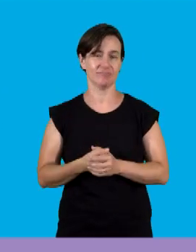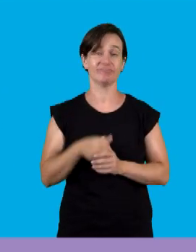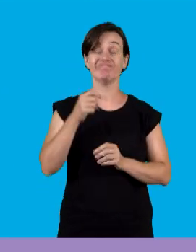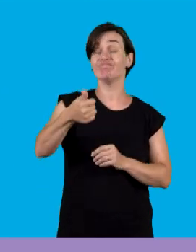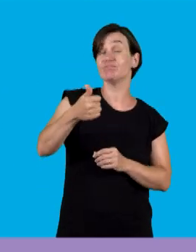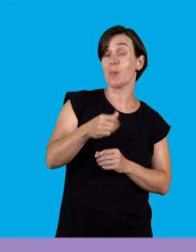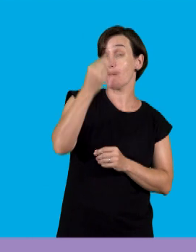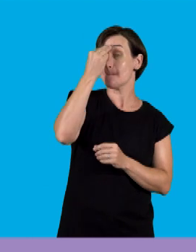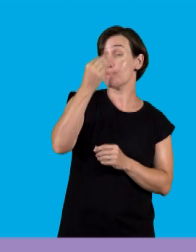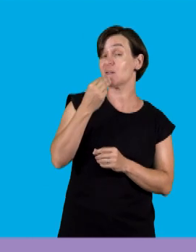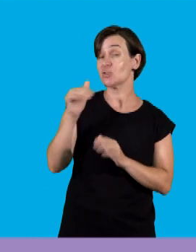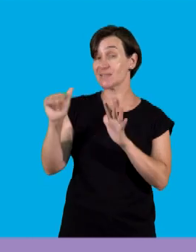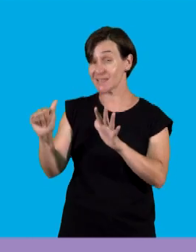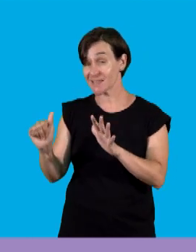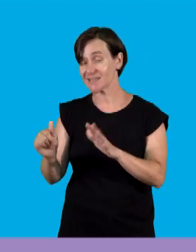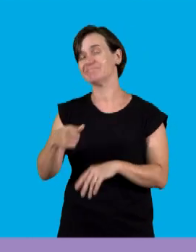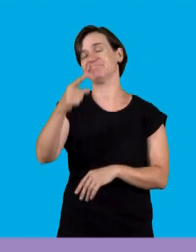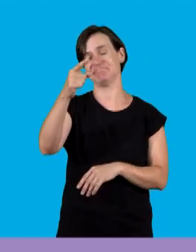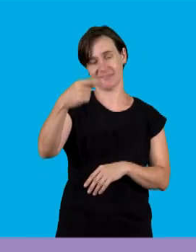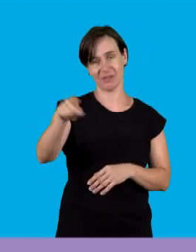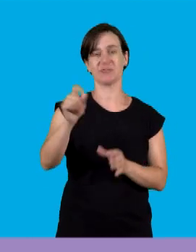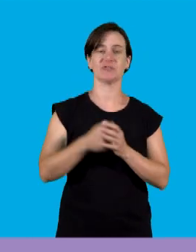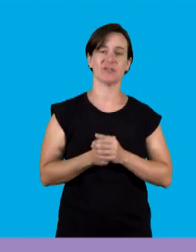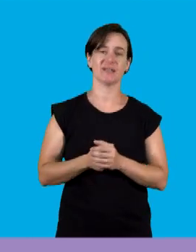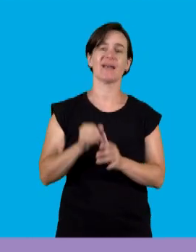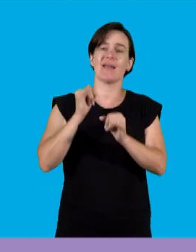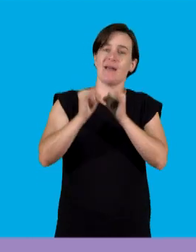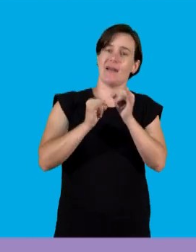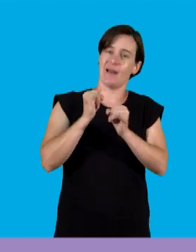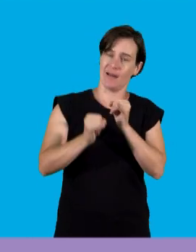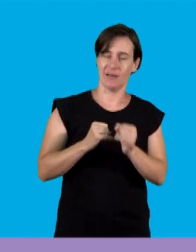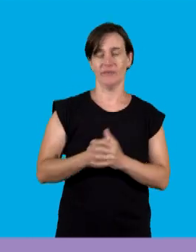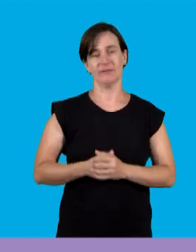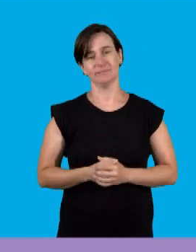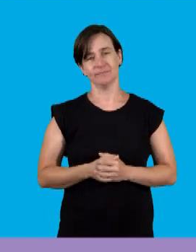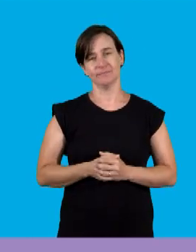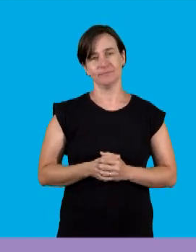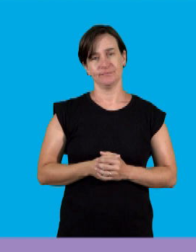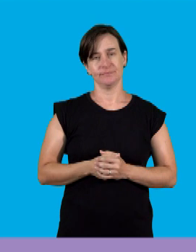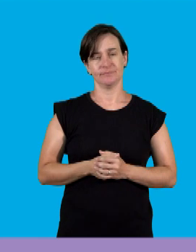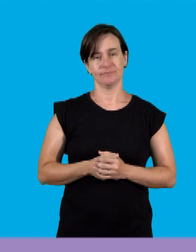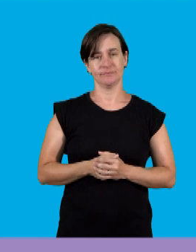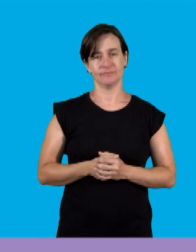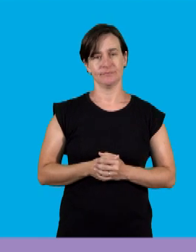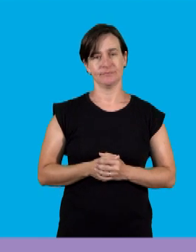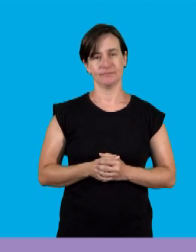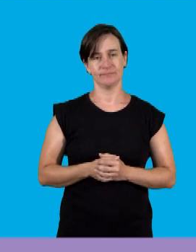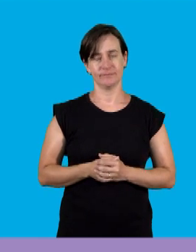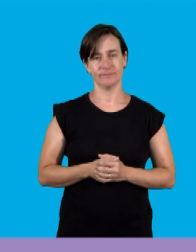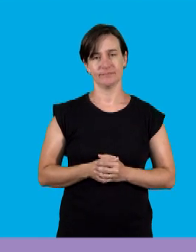many triangles are going to be in the 6th figure? Yes, you are correct. It will be 11